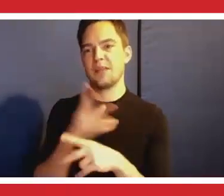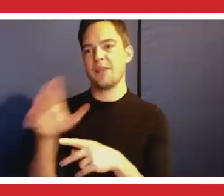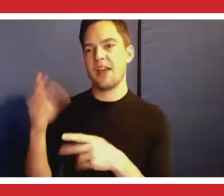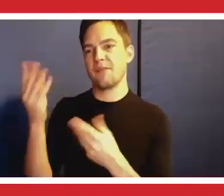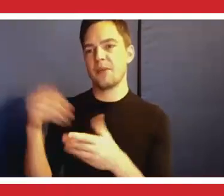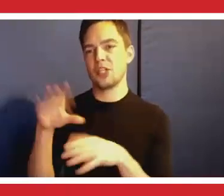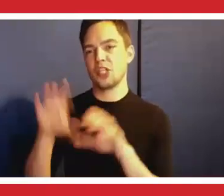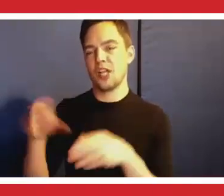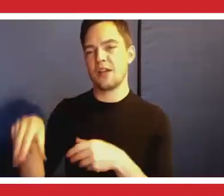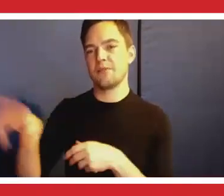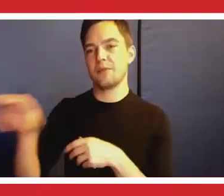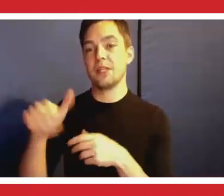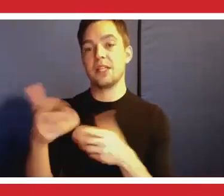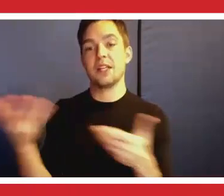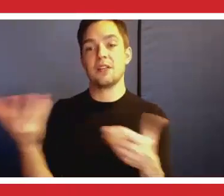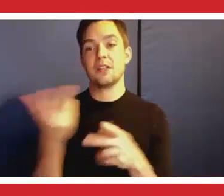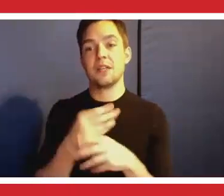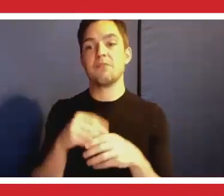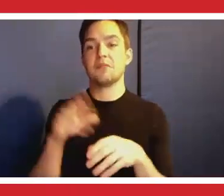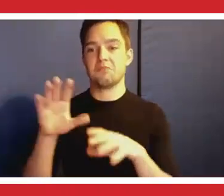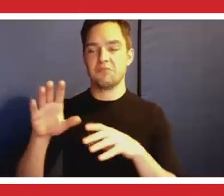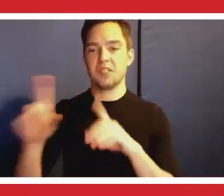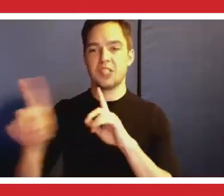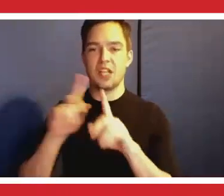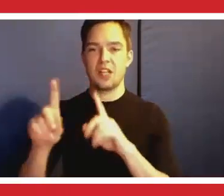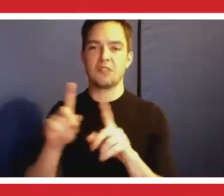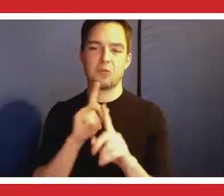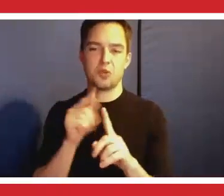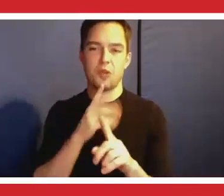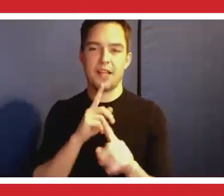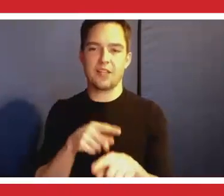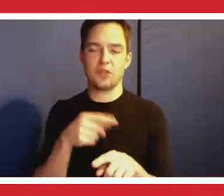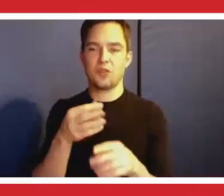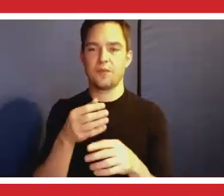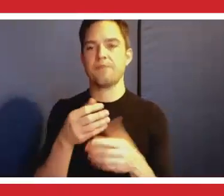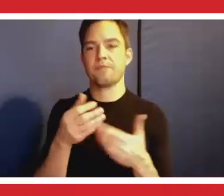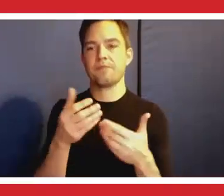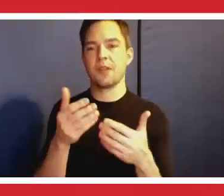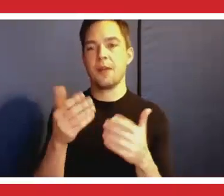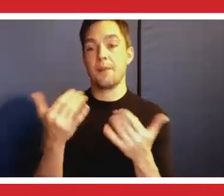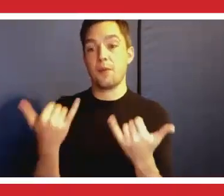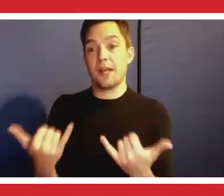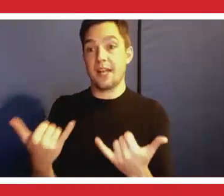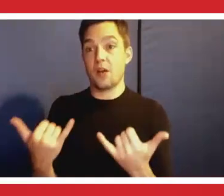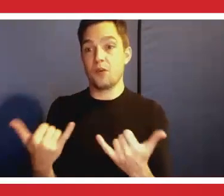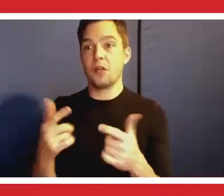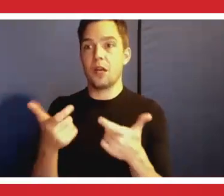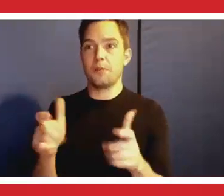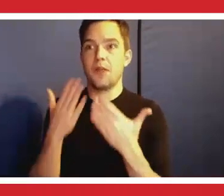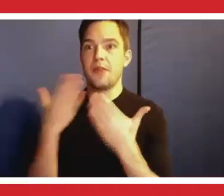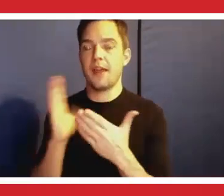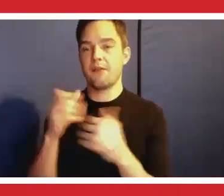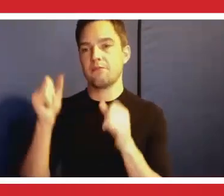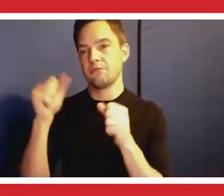we can keep in the dialogue, and I'm sure we'll get answered. But for this moment, what it leaves me to say is a huge thank you to our incredible